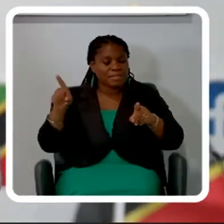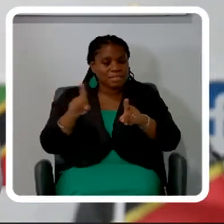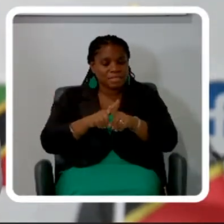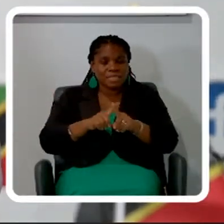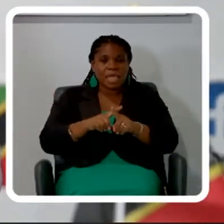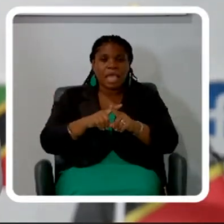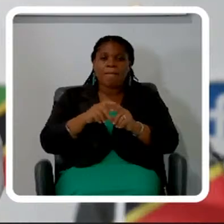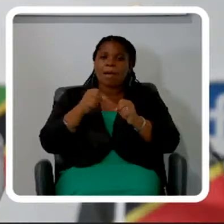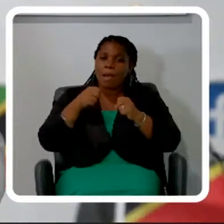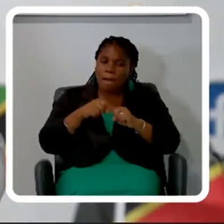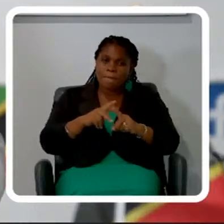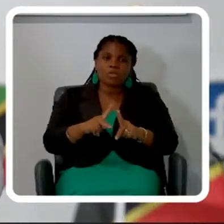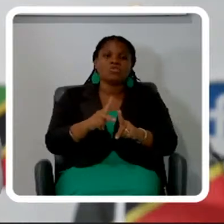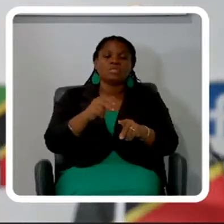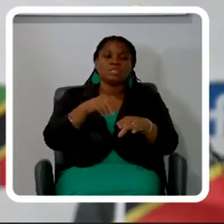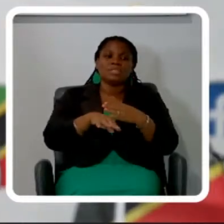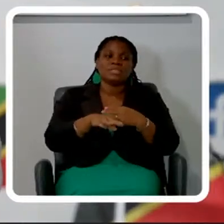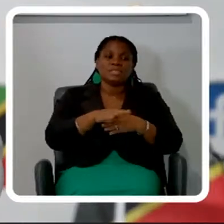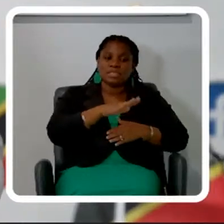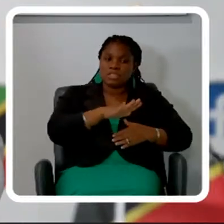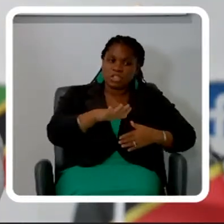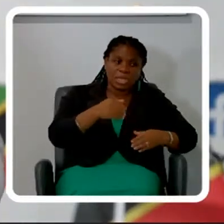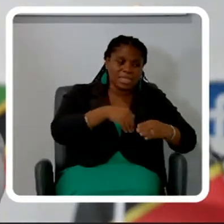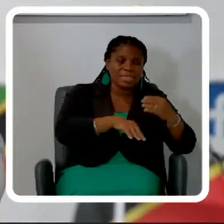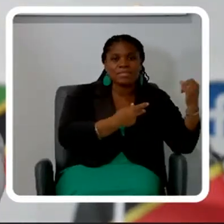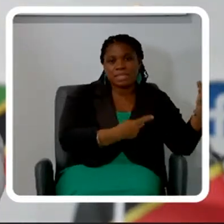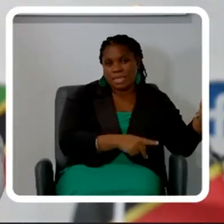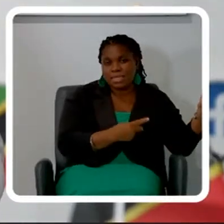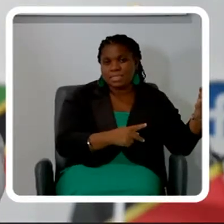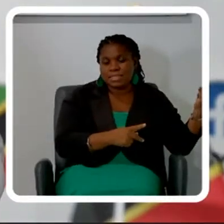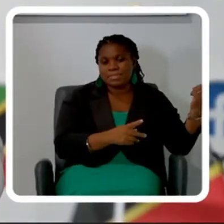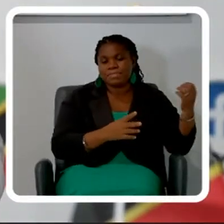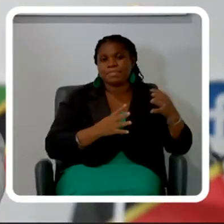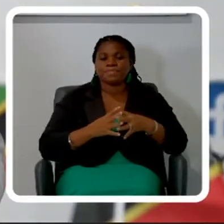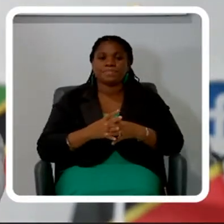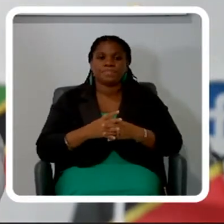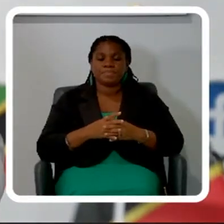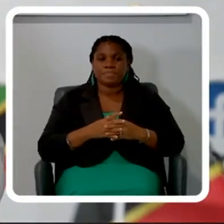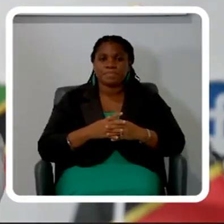The Aspire program is going also go to all the children of Nevis.